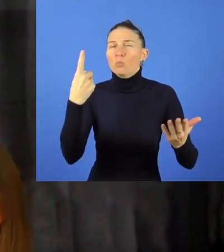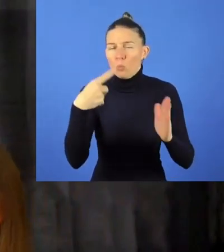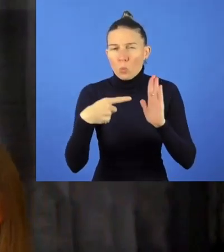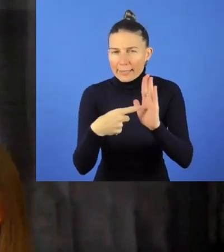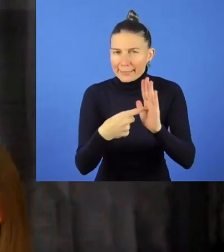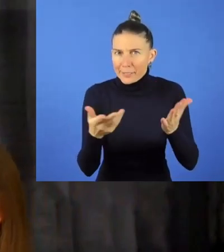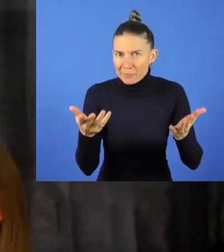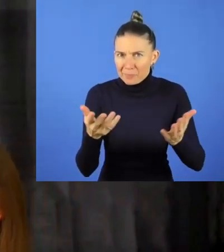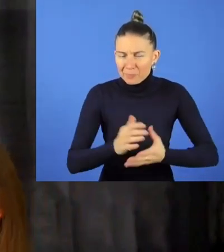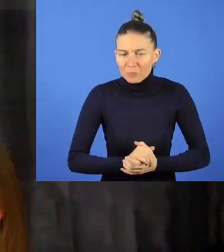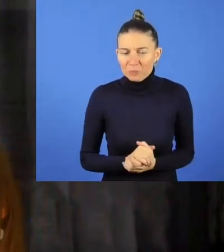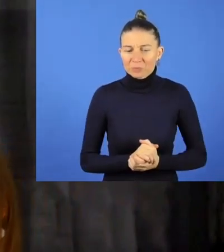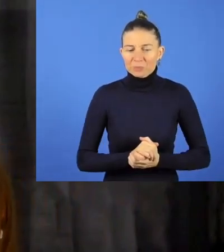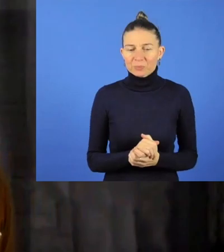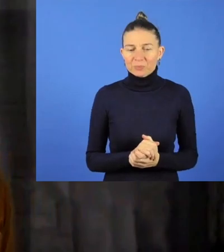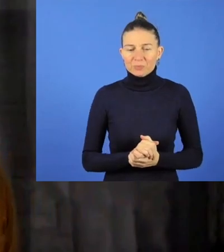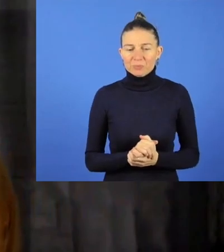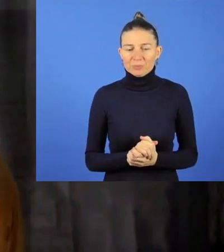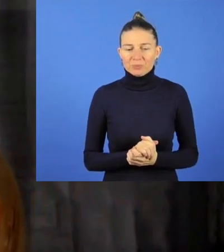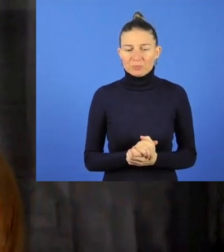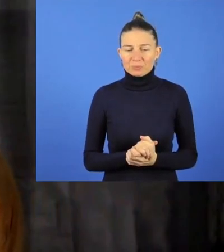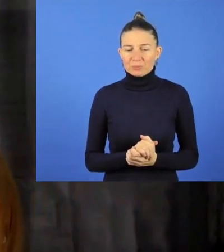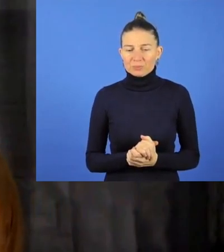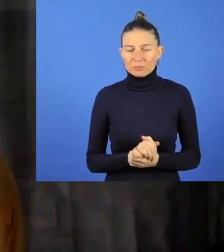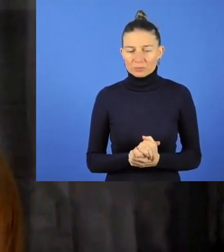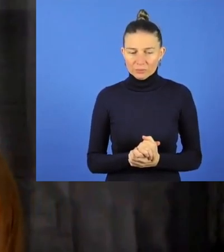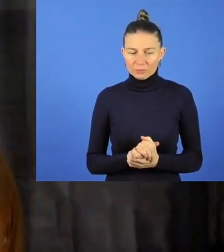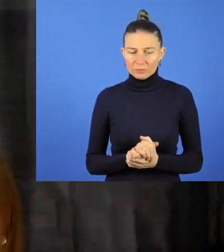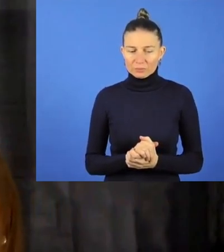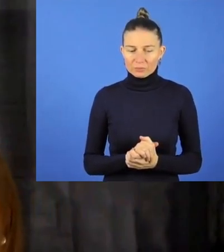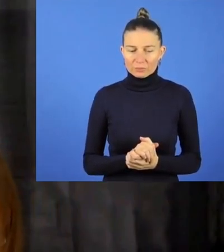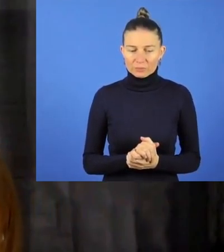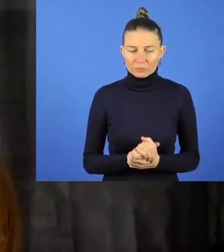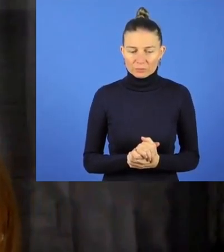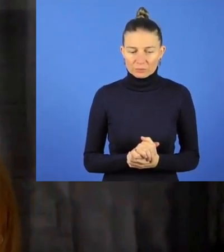why I said, for example, that I tried out Toby, it's good, but it's not perfect.